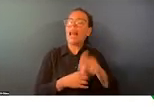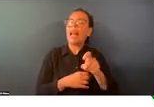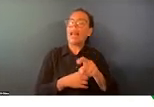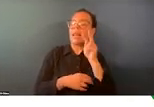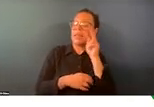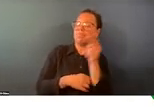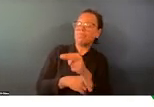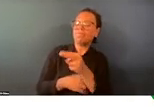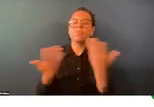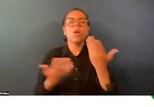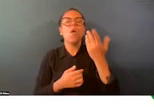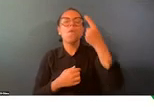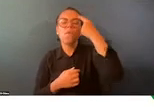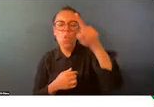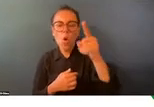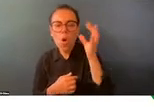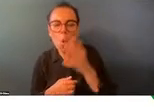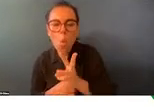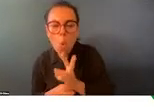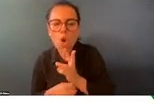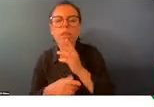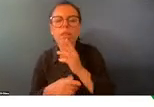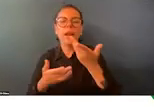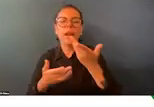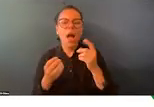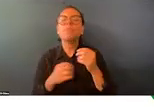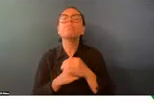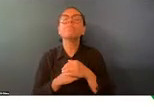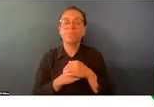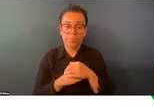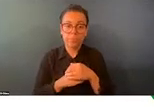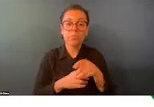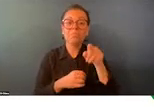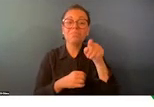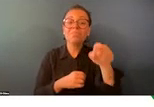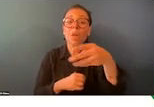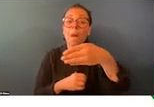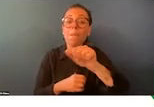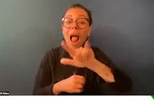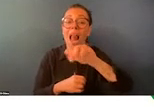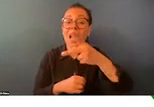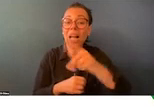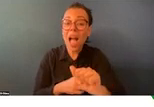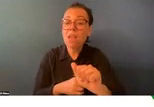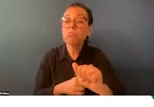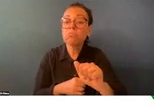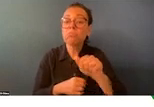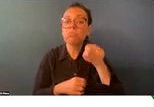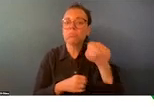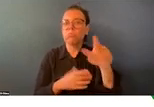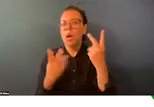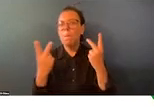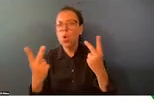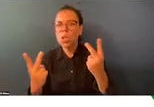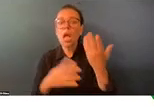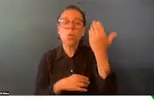water systems and was subsequently elected the chairman of the water user committee. The established water user